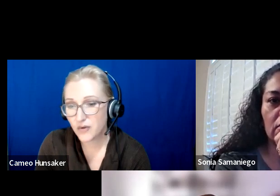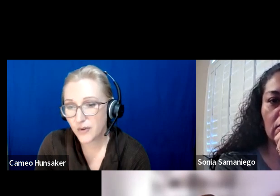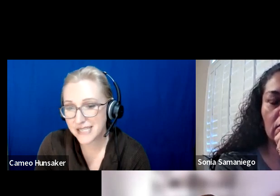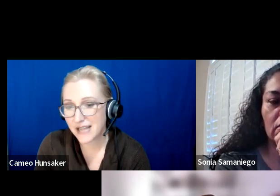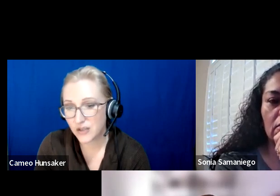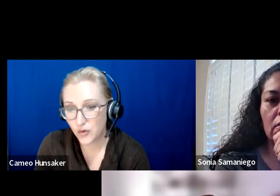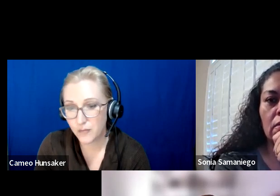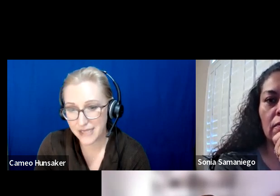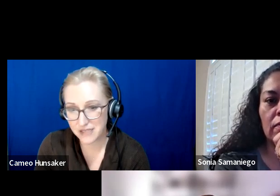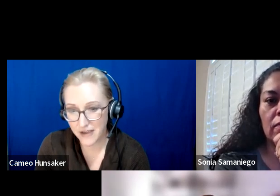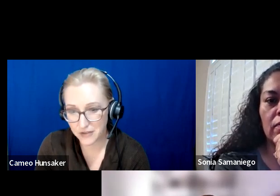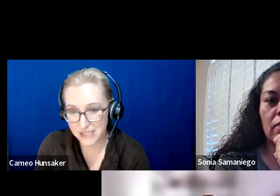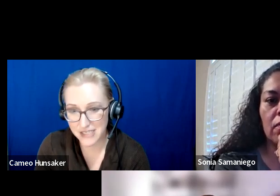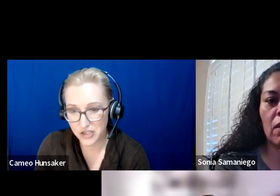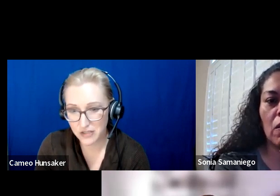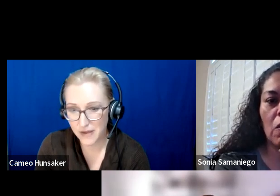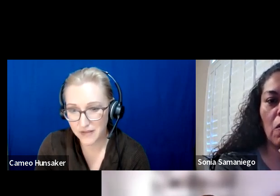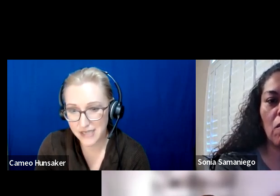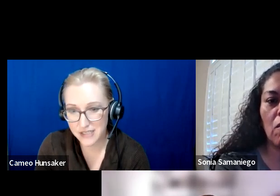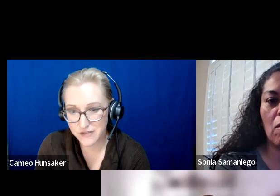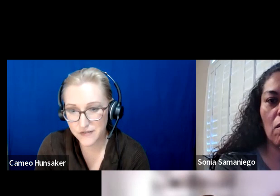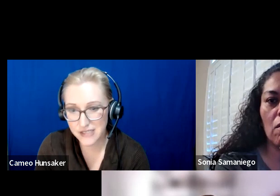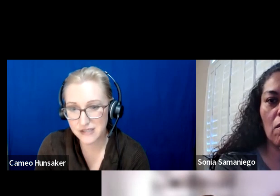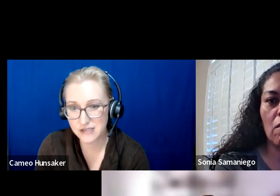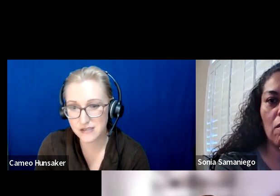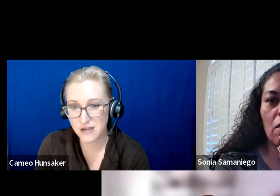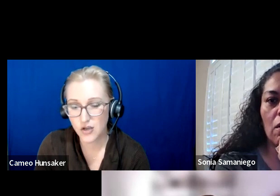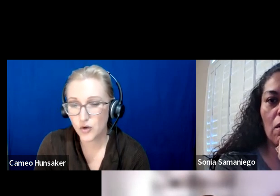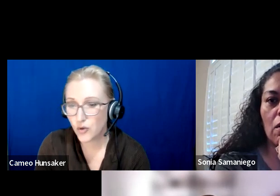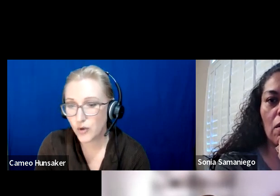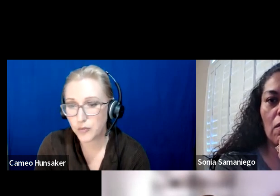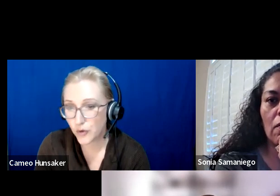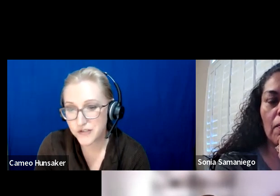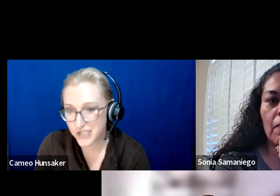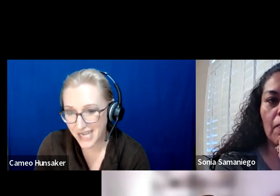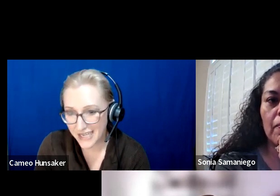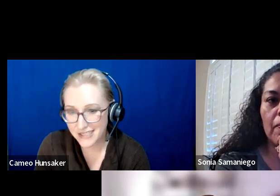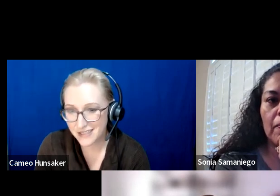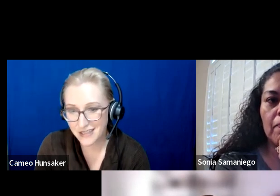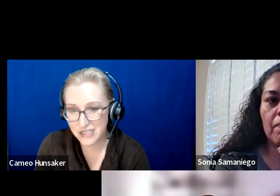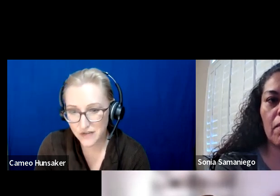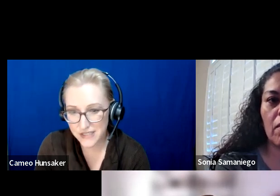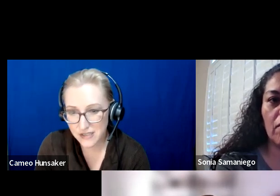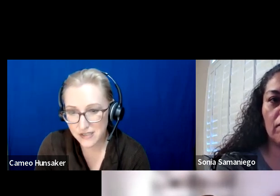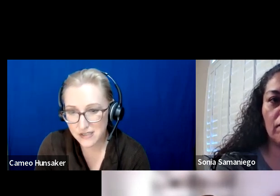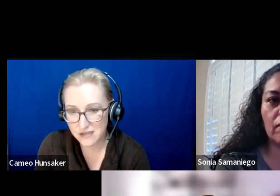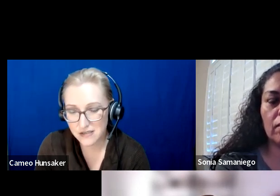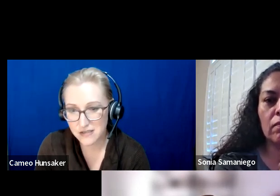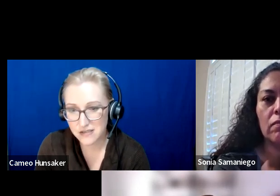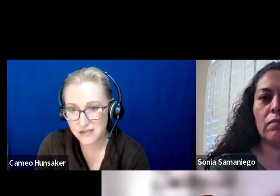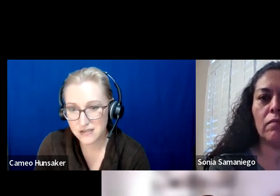We don't know exactly who makes the final decision about these kinds of services, who approves or denies these